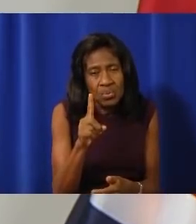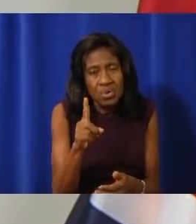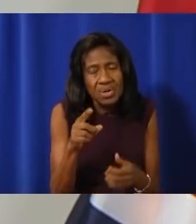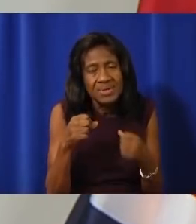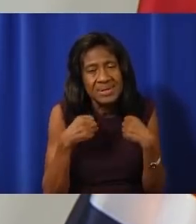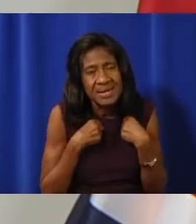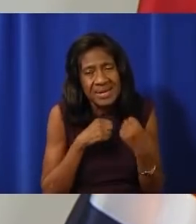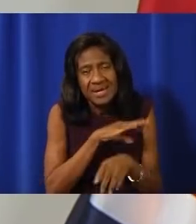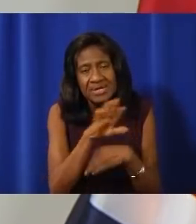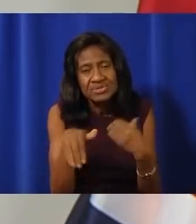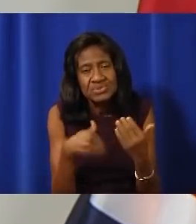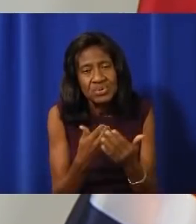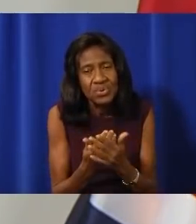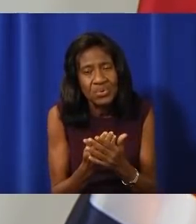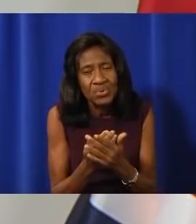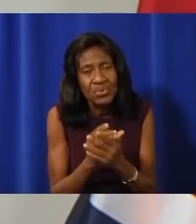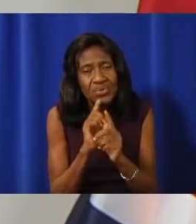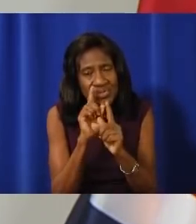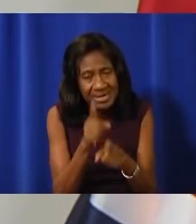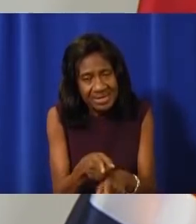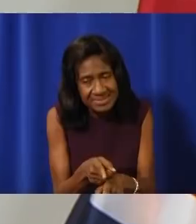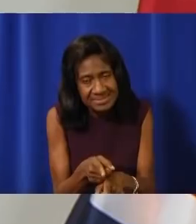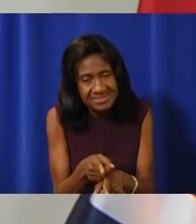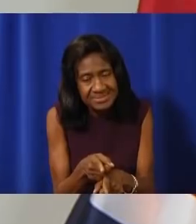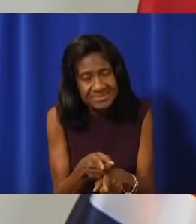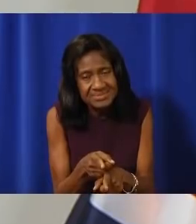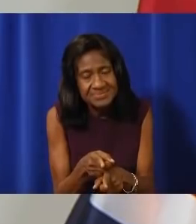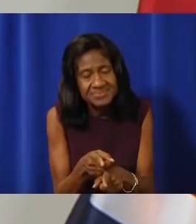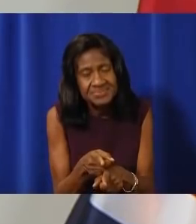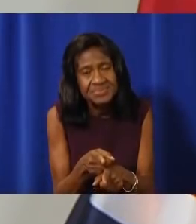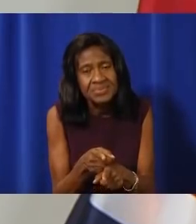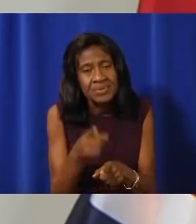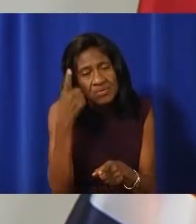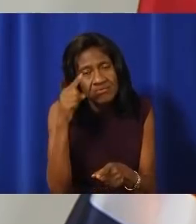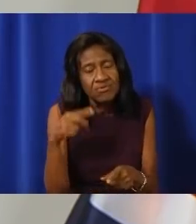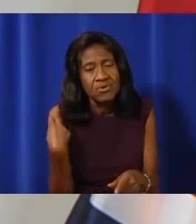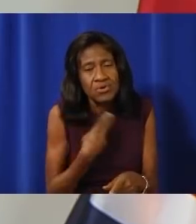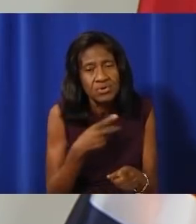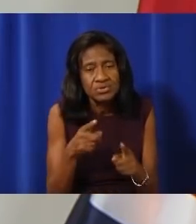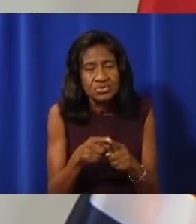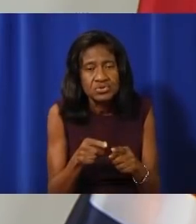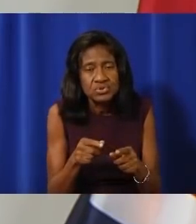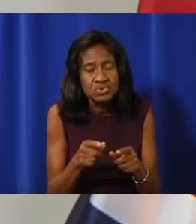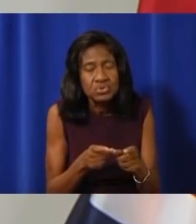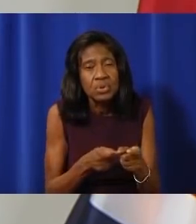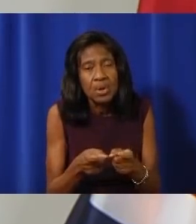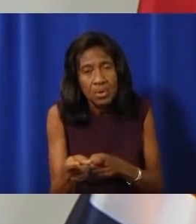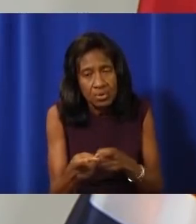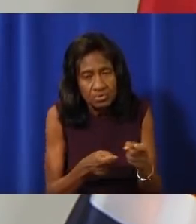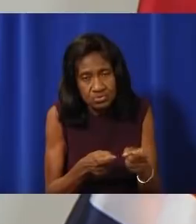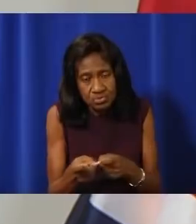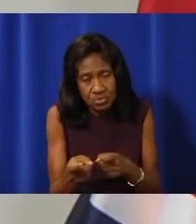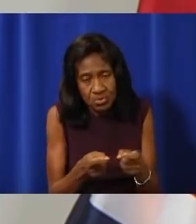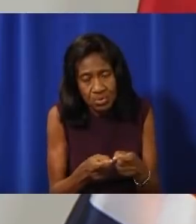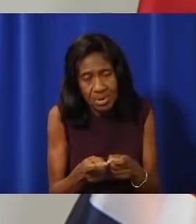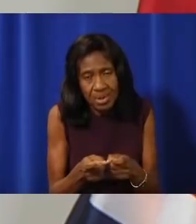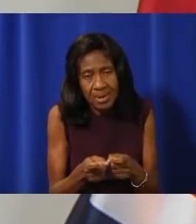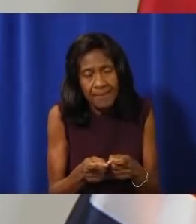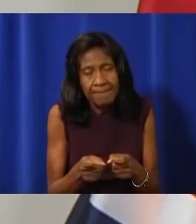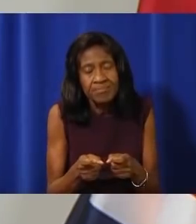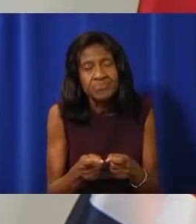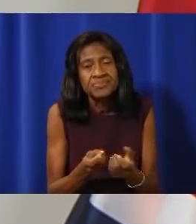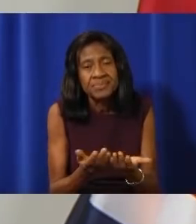playbook to refer to in order for us to contain, to manage, and here we are again this